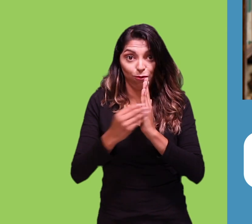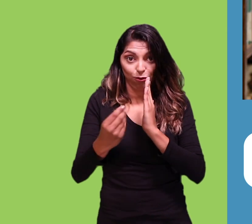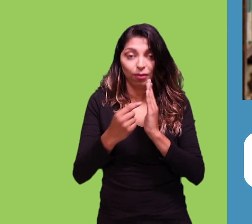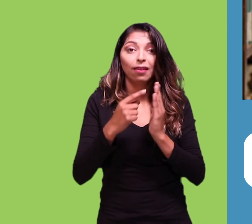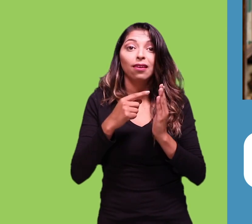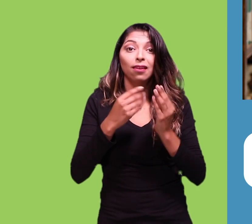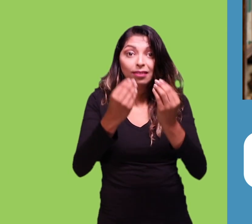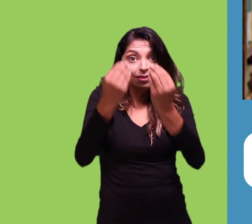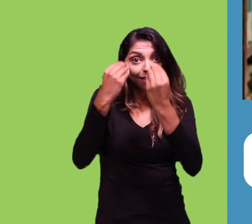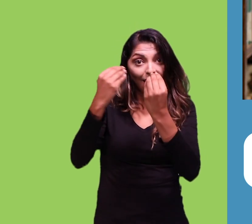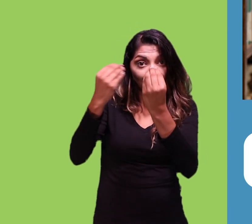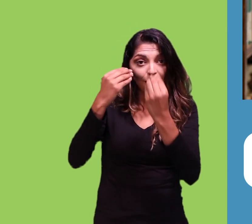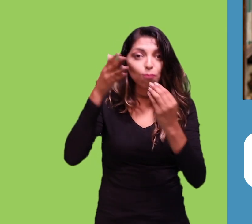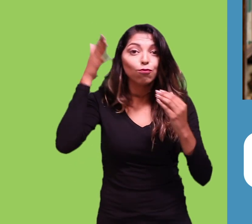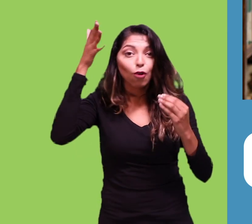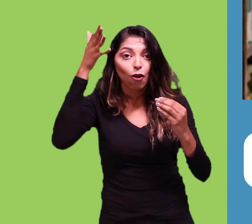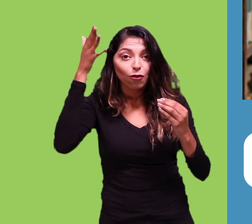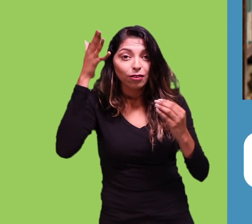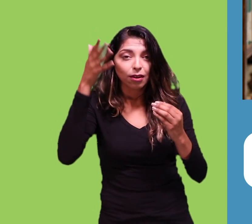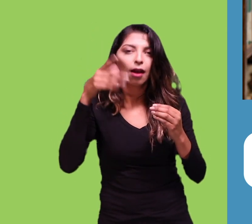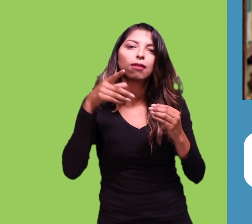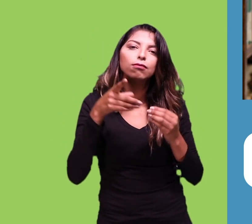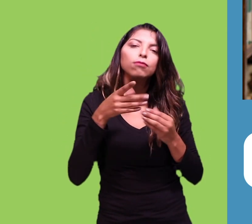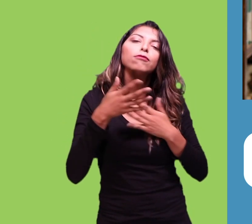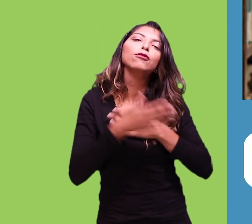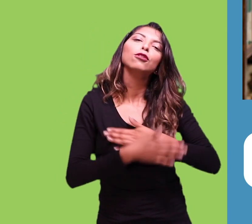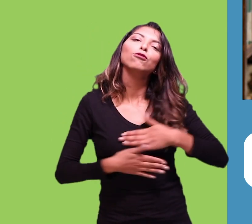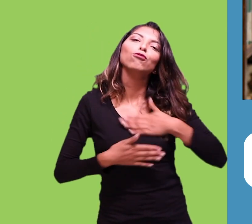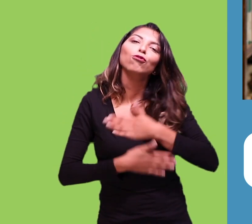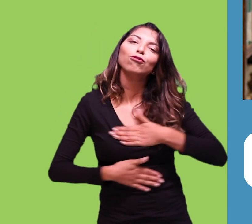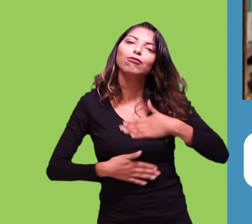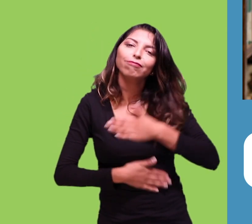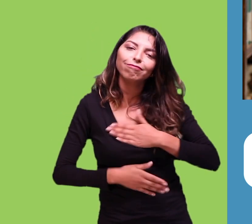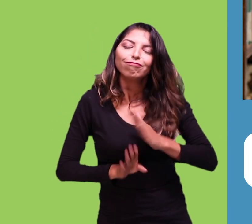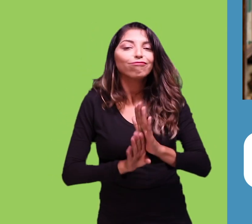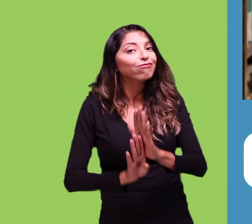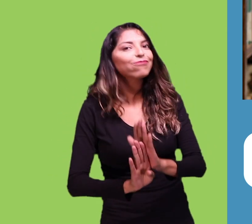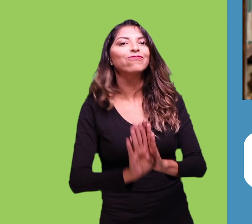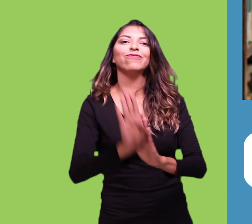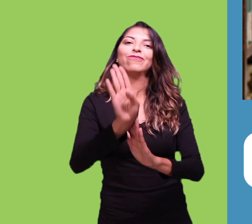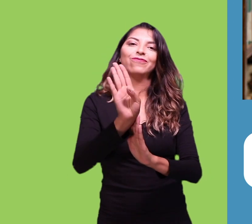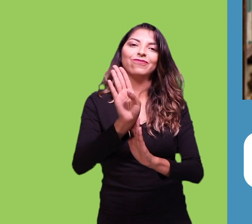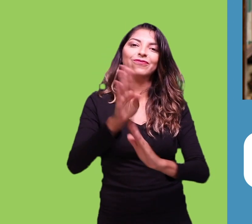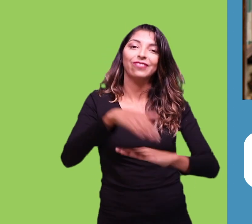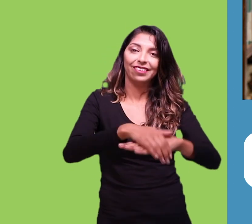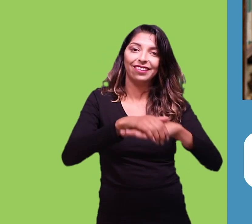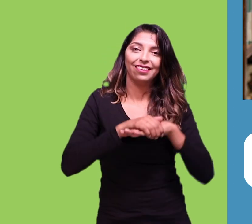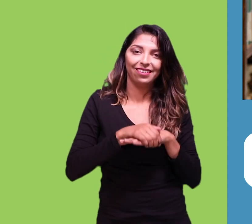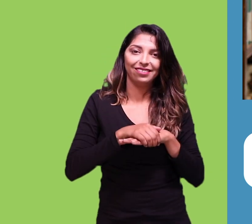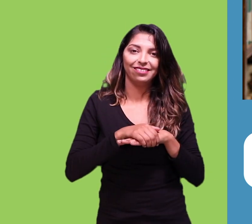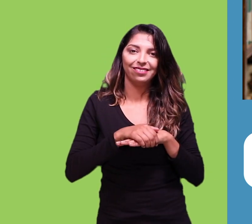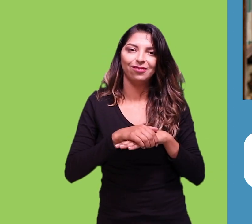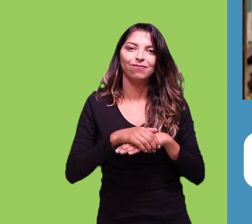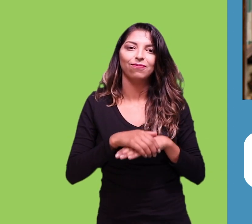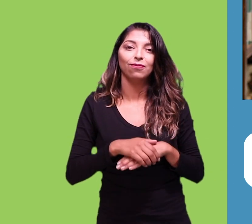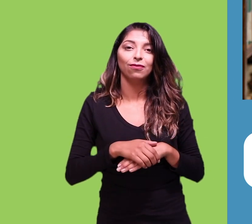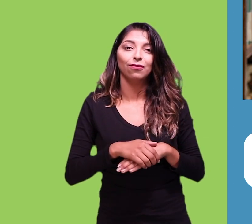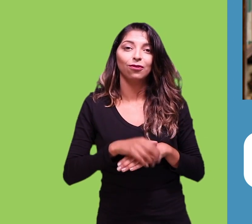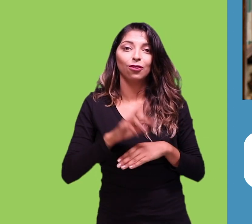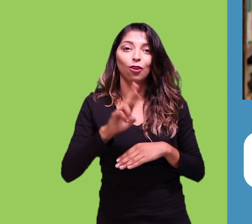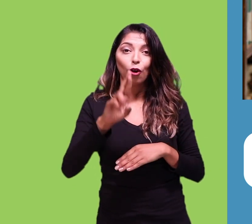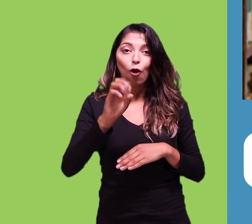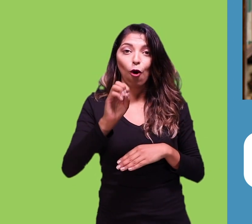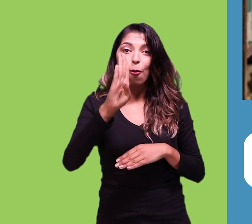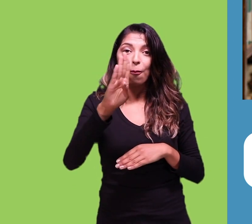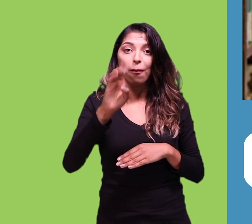what to see. This book and its accompanying teacher's guide are tools for you to use and to enjoy with your students as